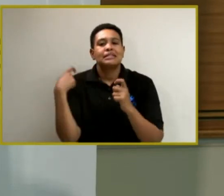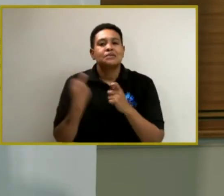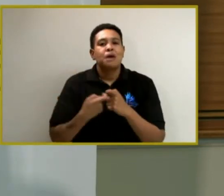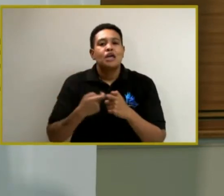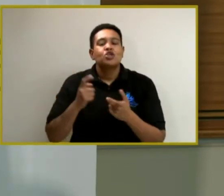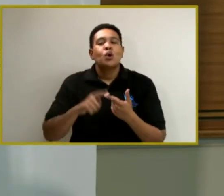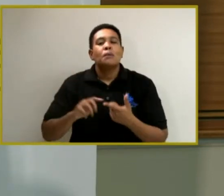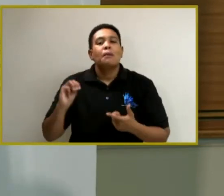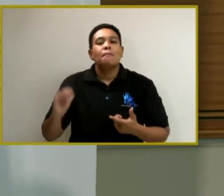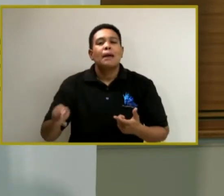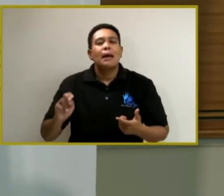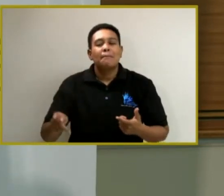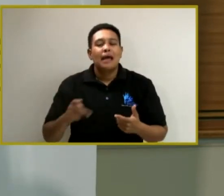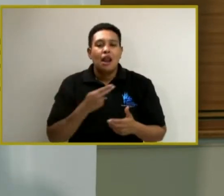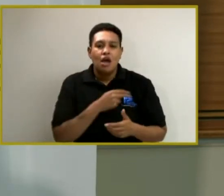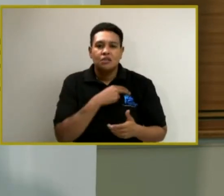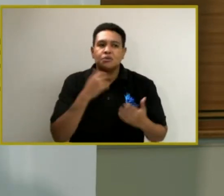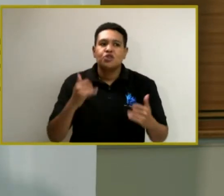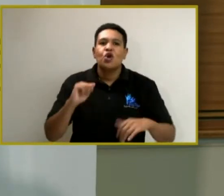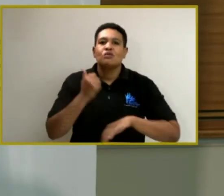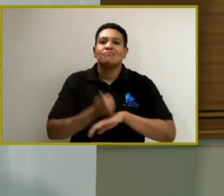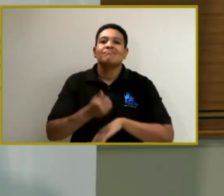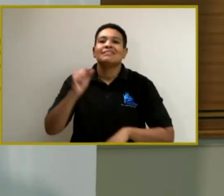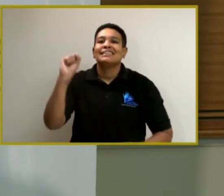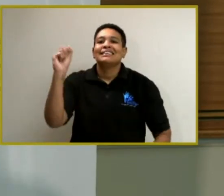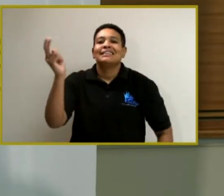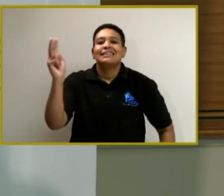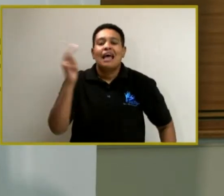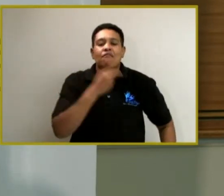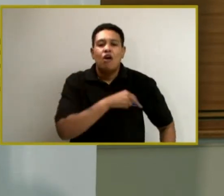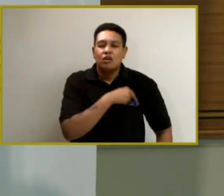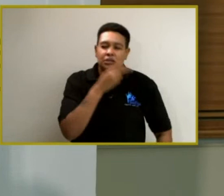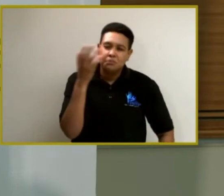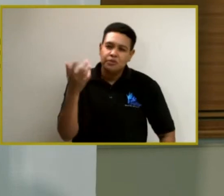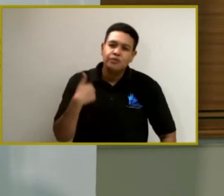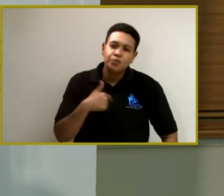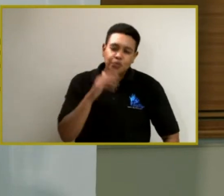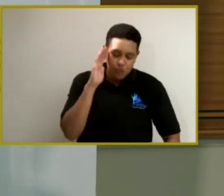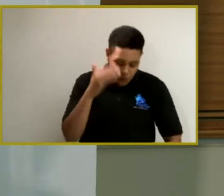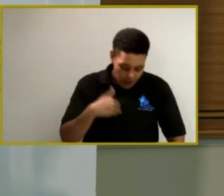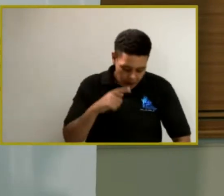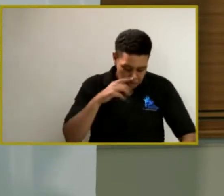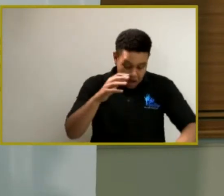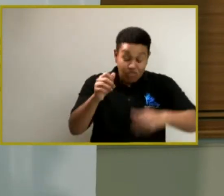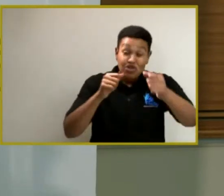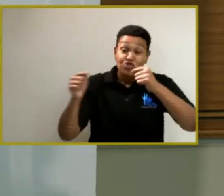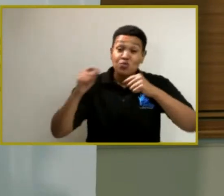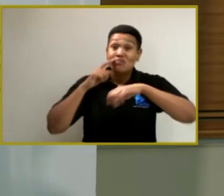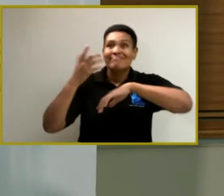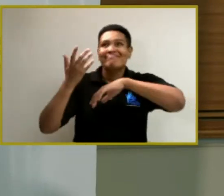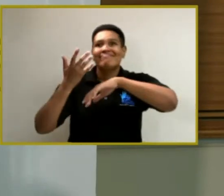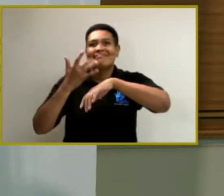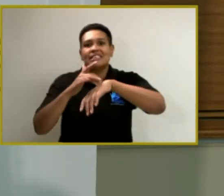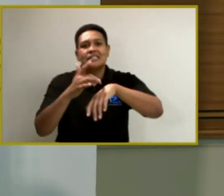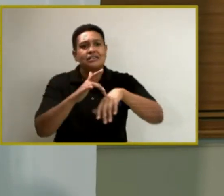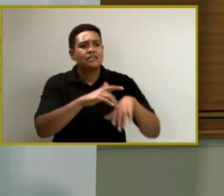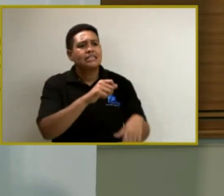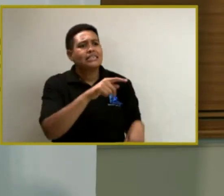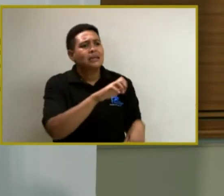Maypen Hospital and now put it in at Savlamar Hospital. We would have recruited spaces that were